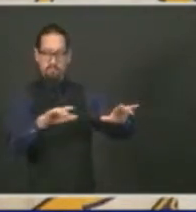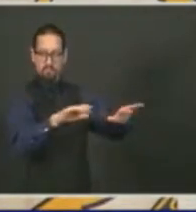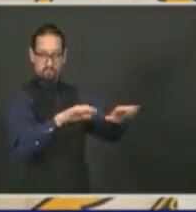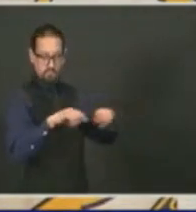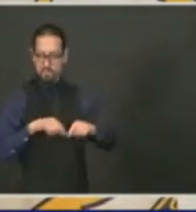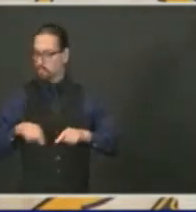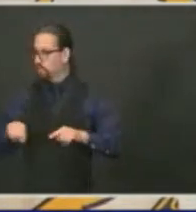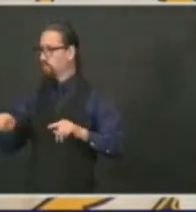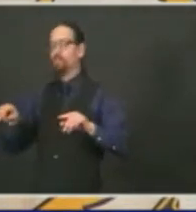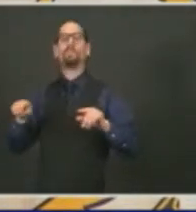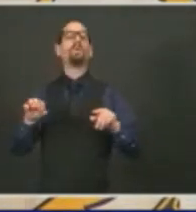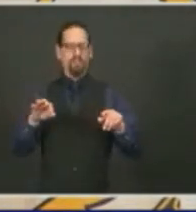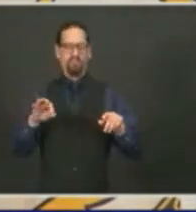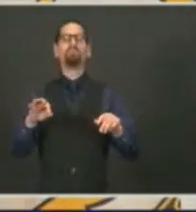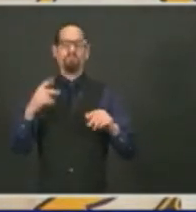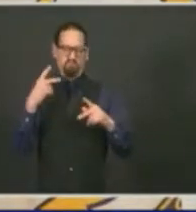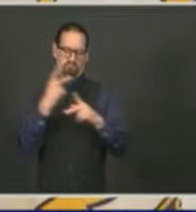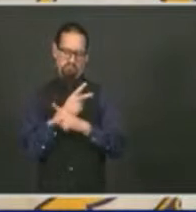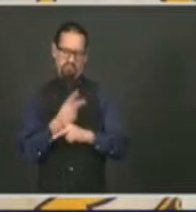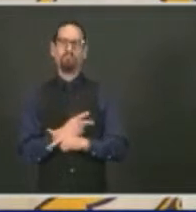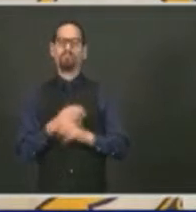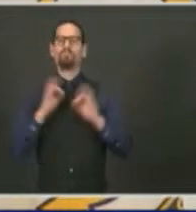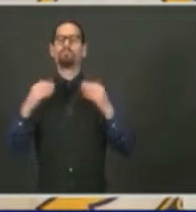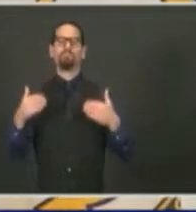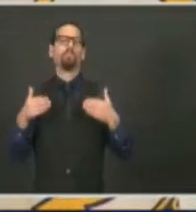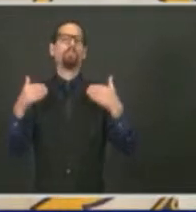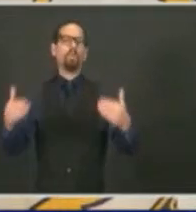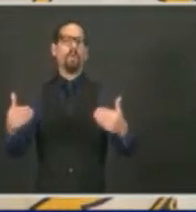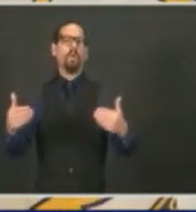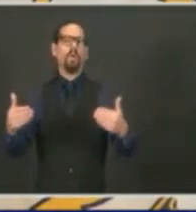3 weeks, and it'll be lifted on Monday.